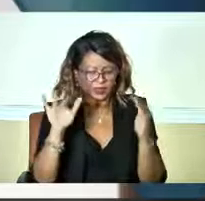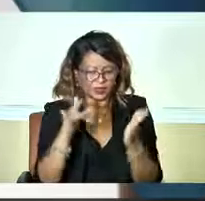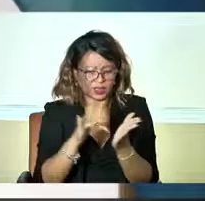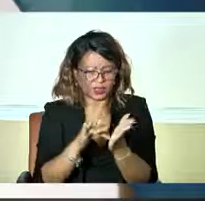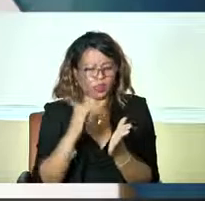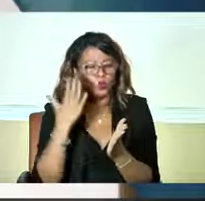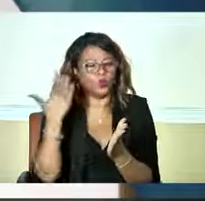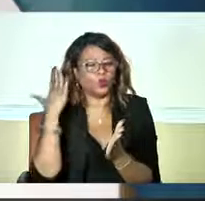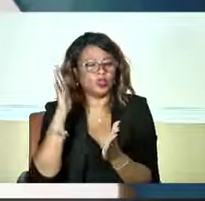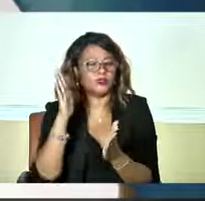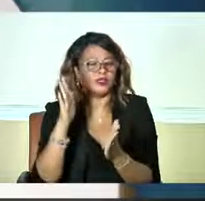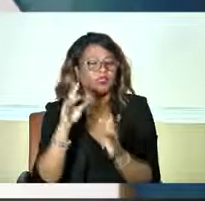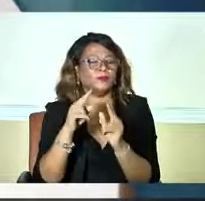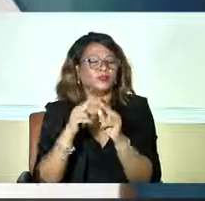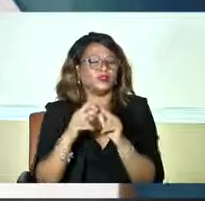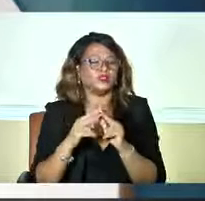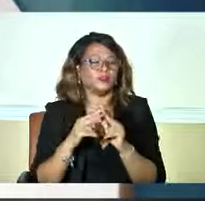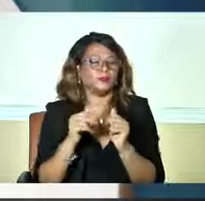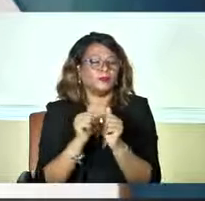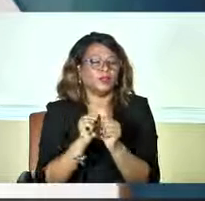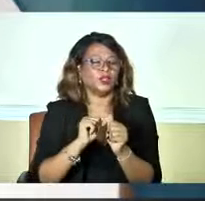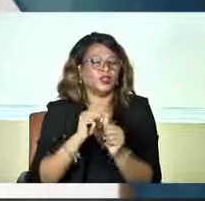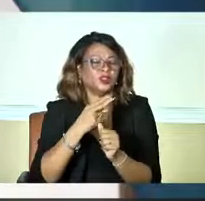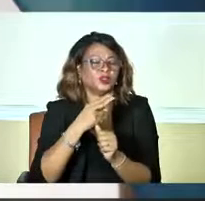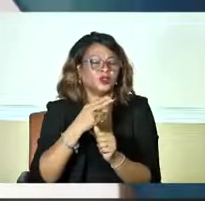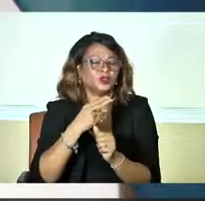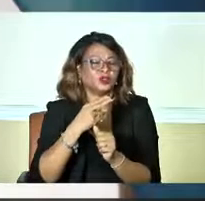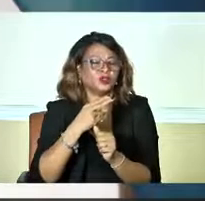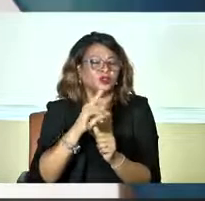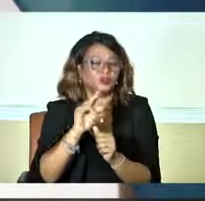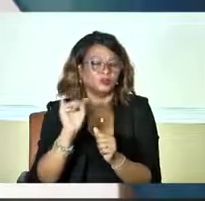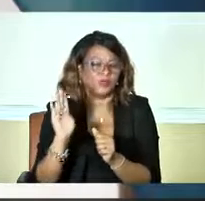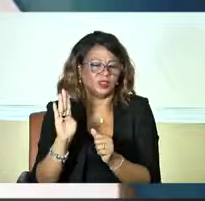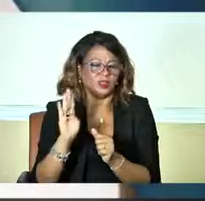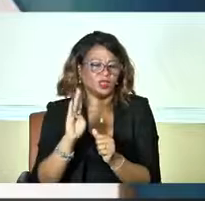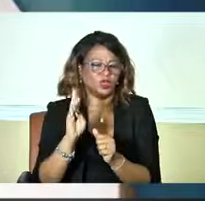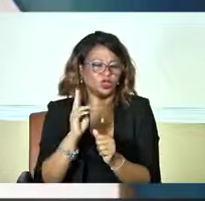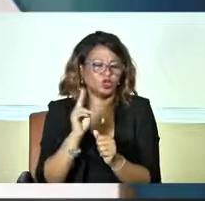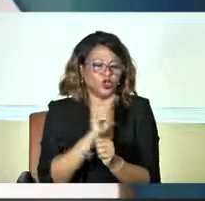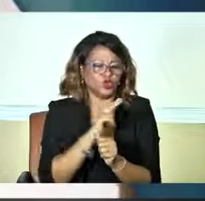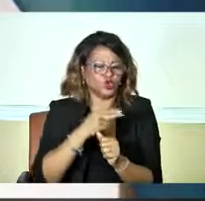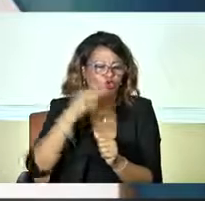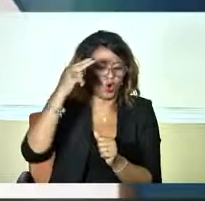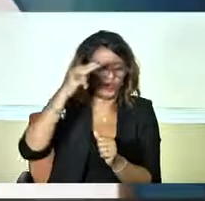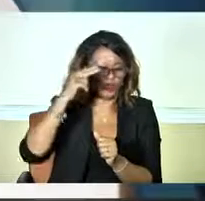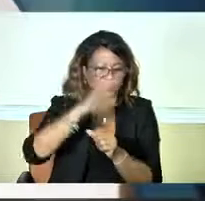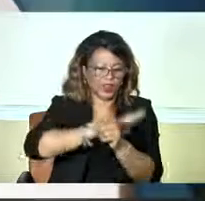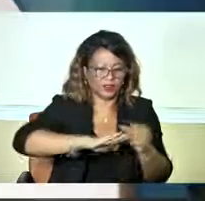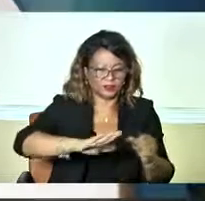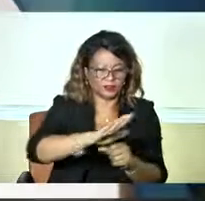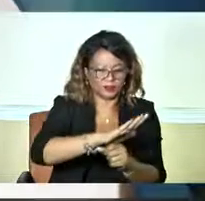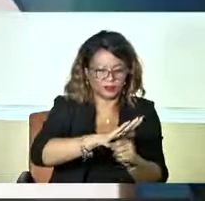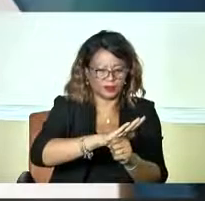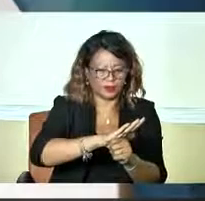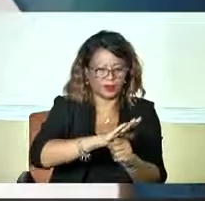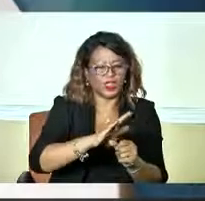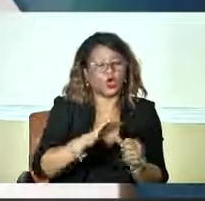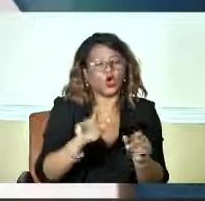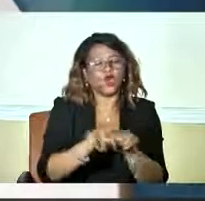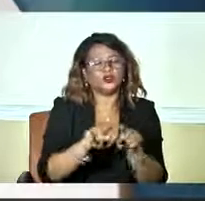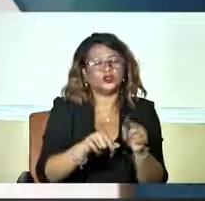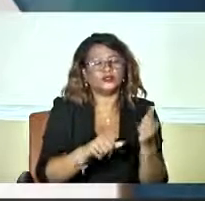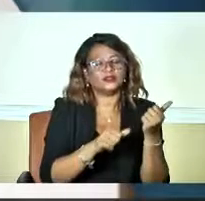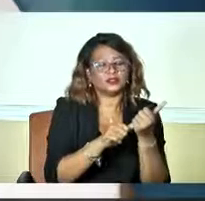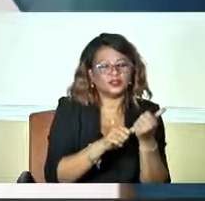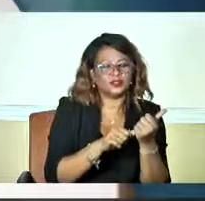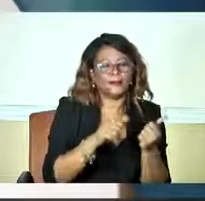be done in partnership with the College of the Bahamas Northern Campus. Cisco will also facilitate the